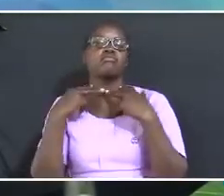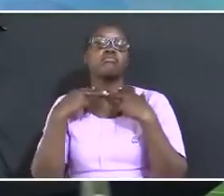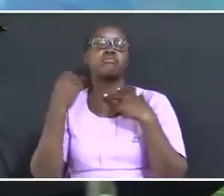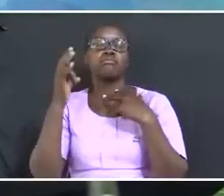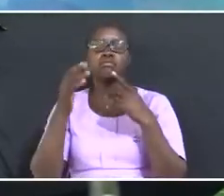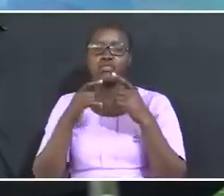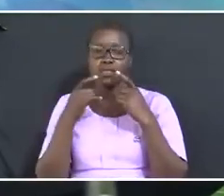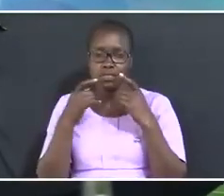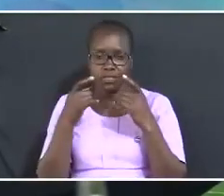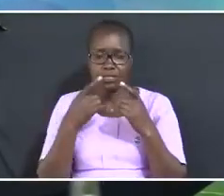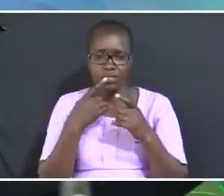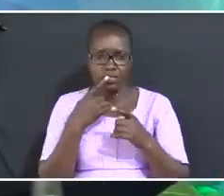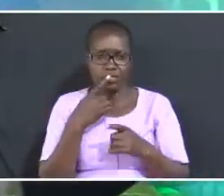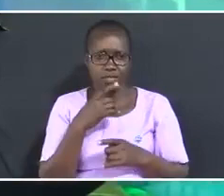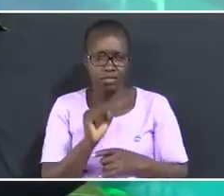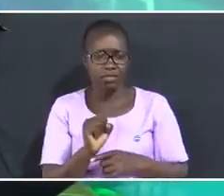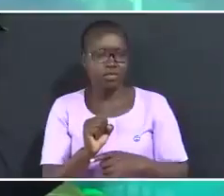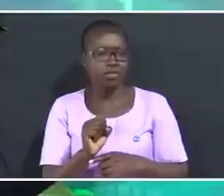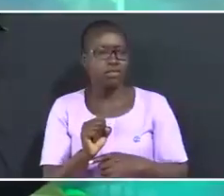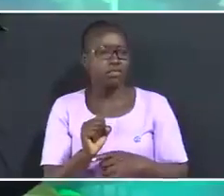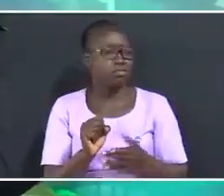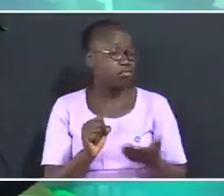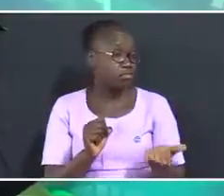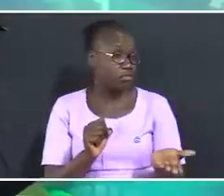of sin. So he tells them here.